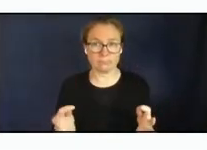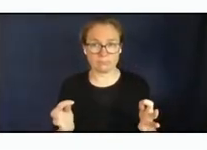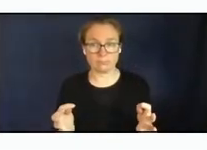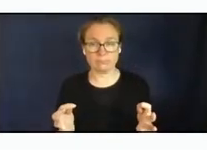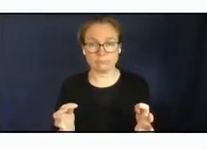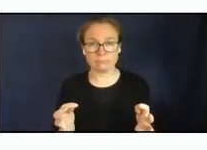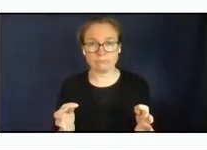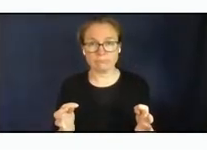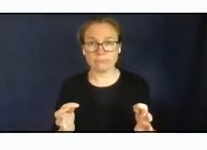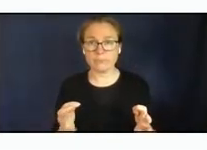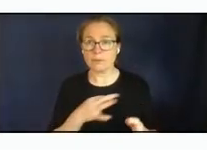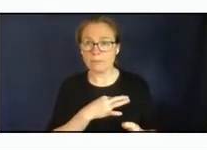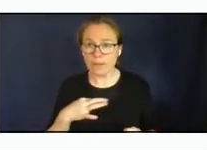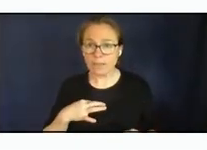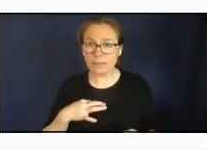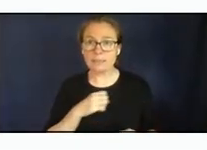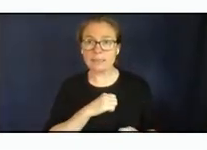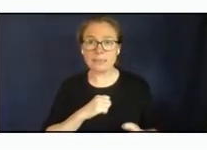senators and others.